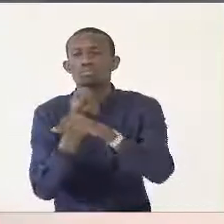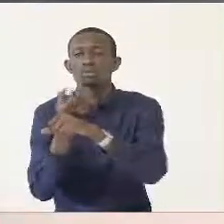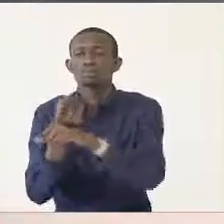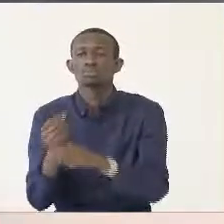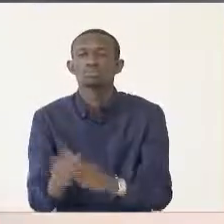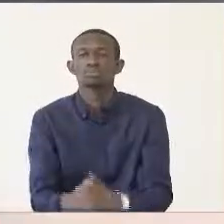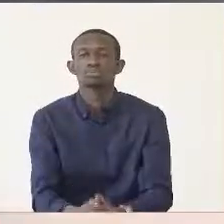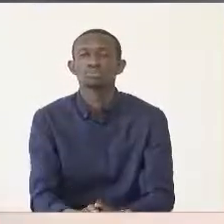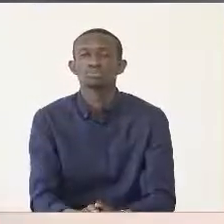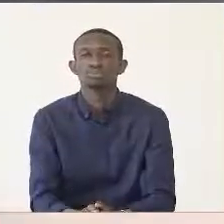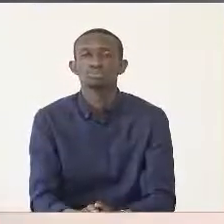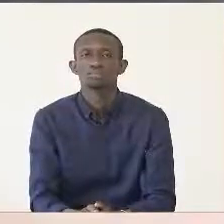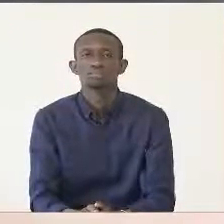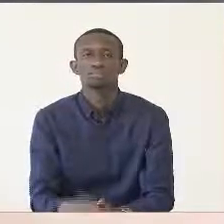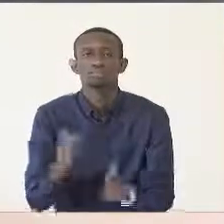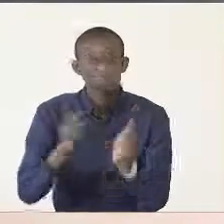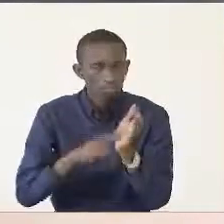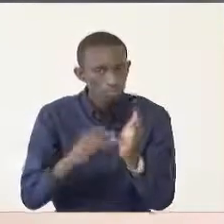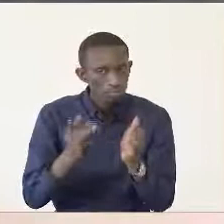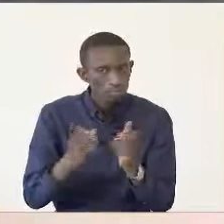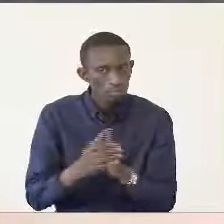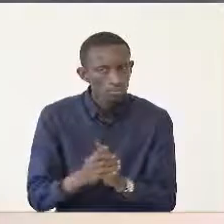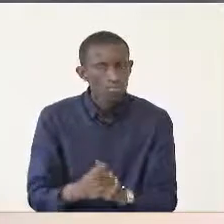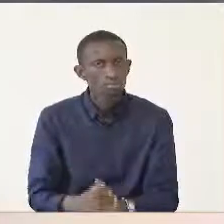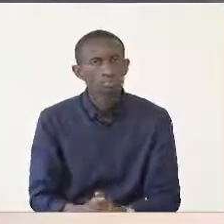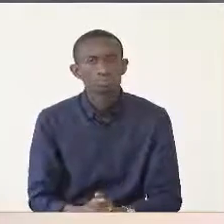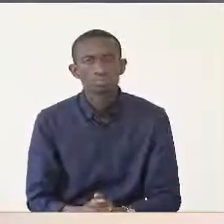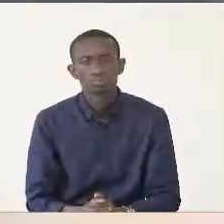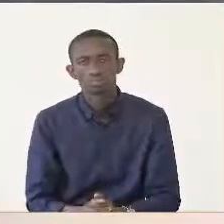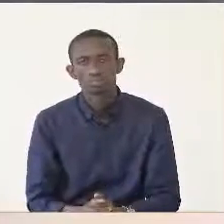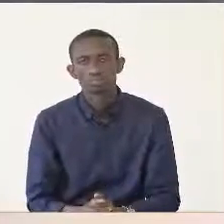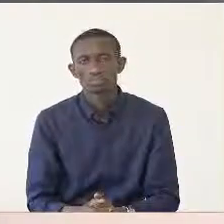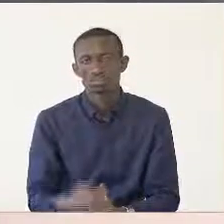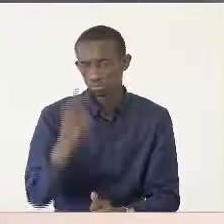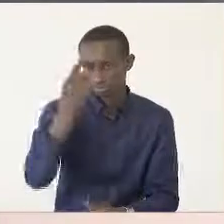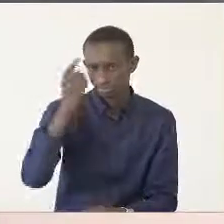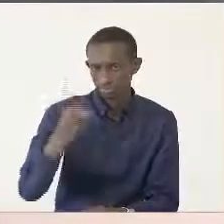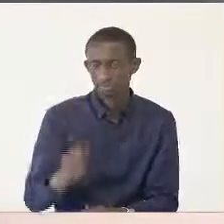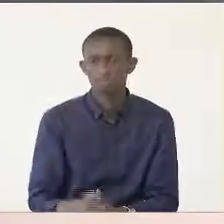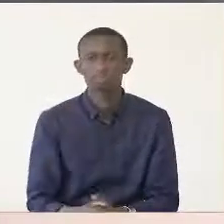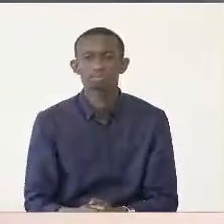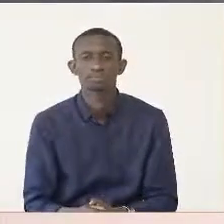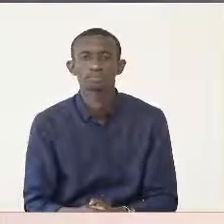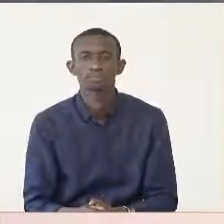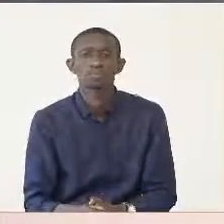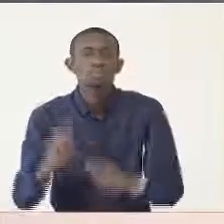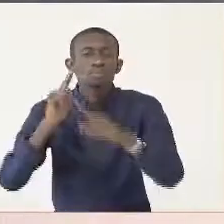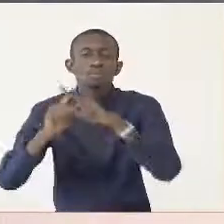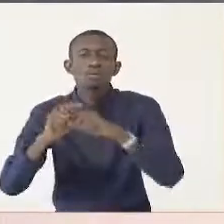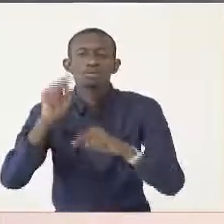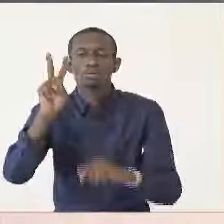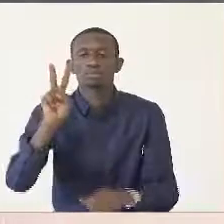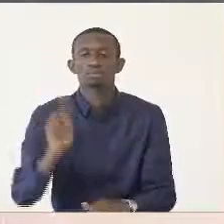this is equal to what we have there. That is the component. That is 1,000 times the v.